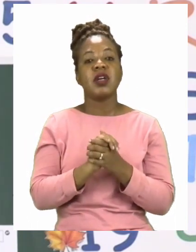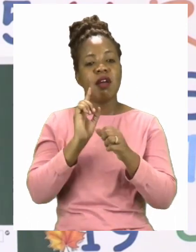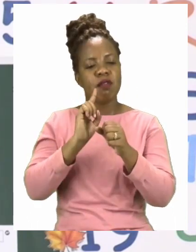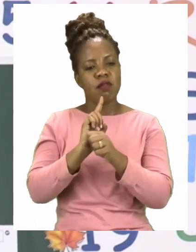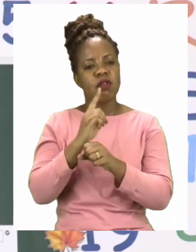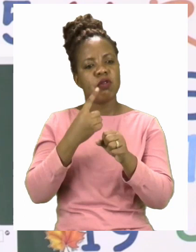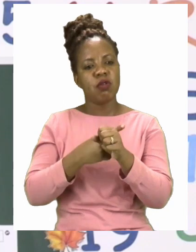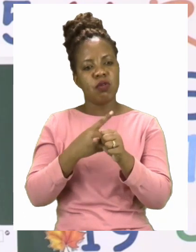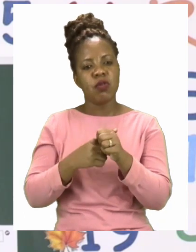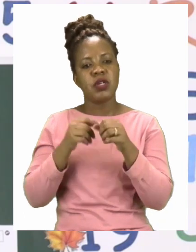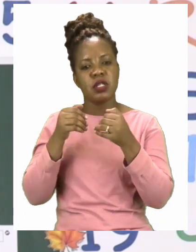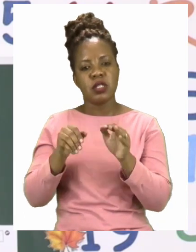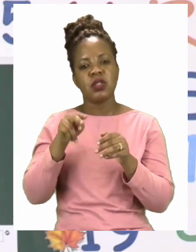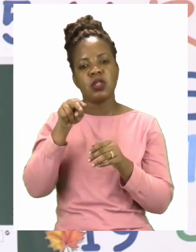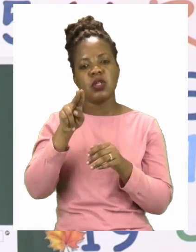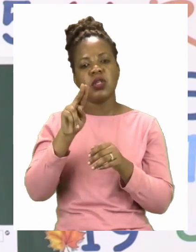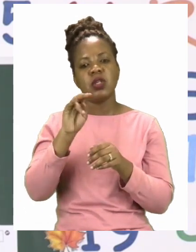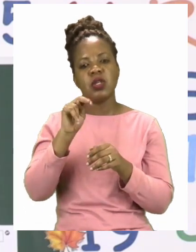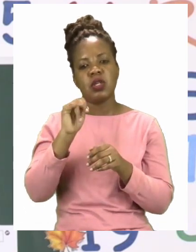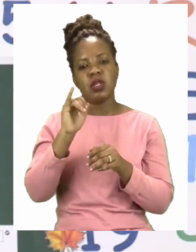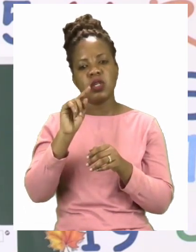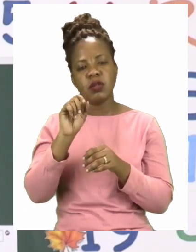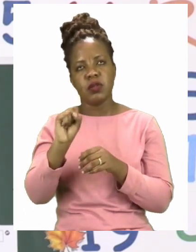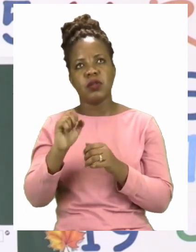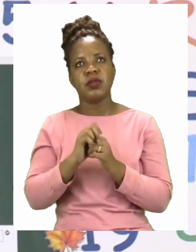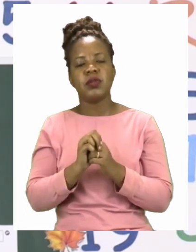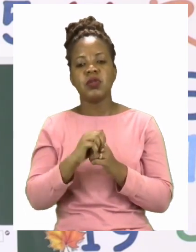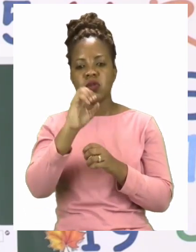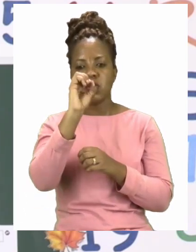We say 0